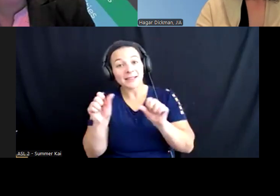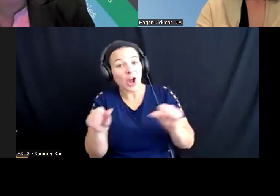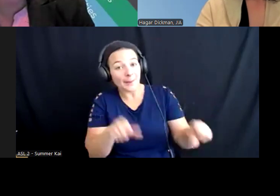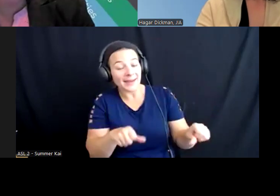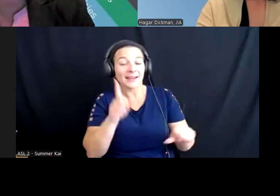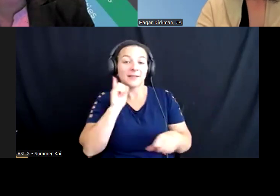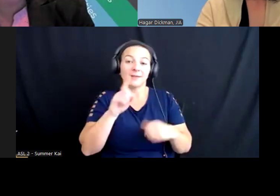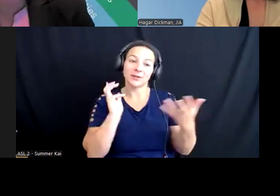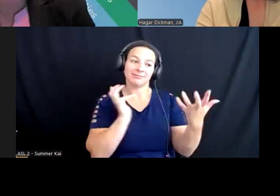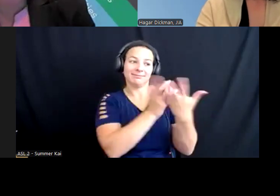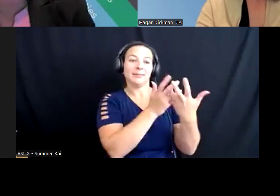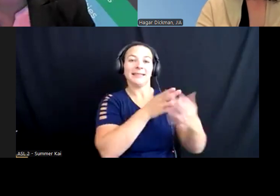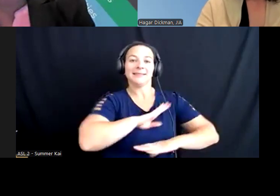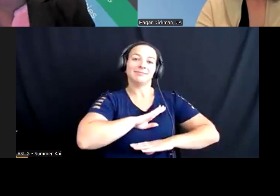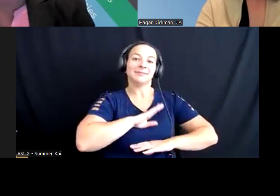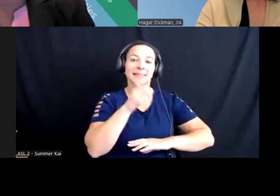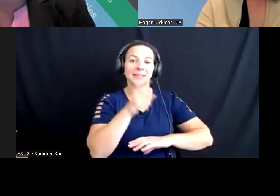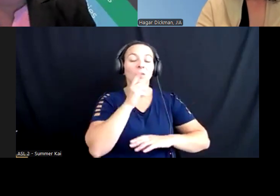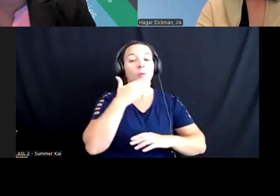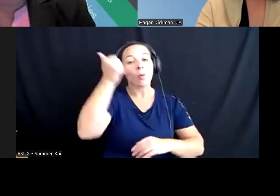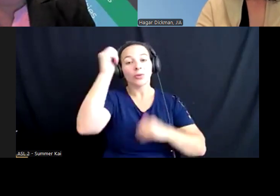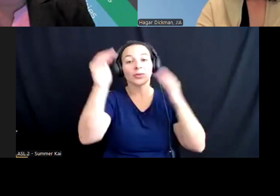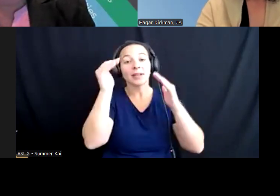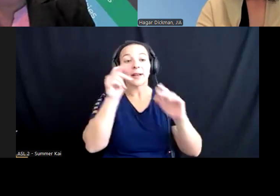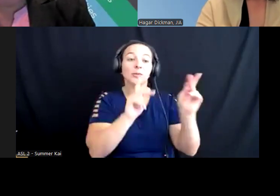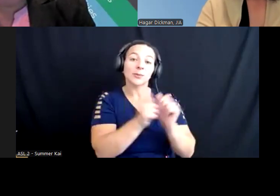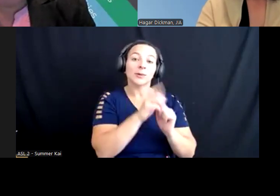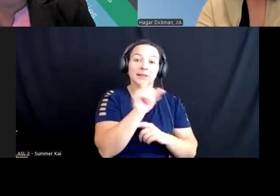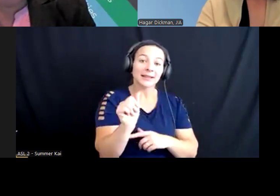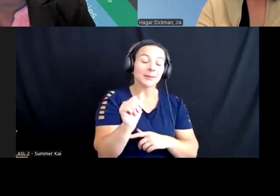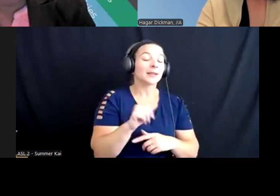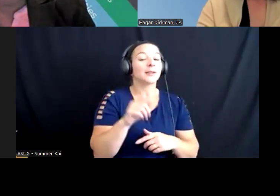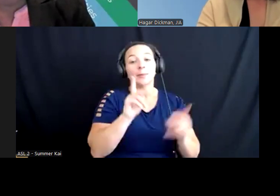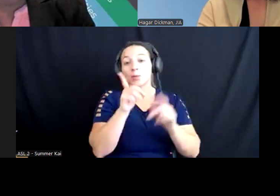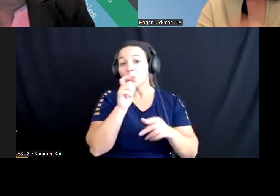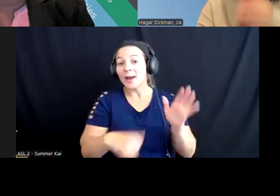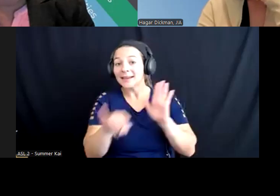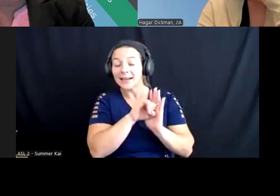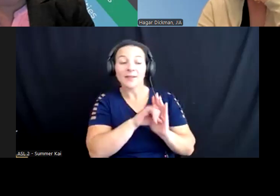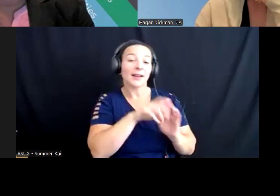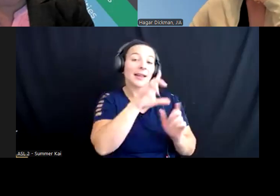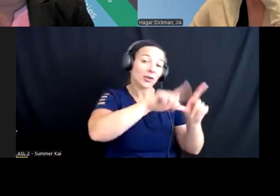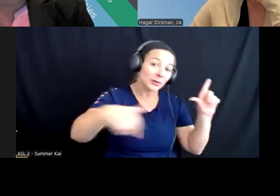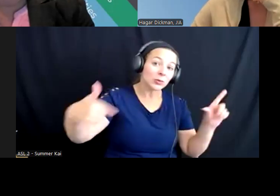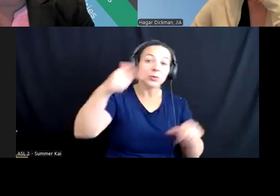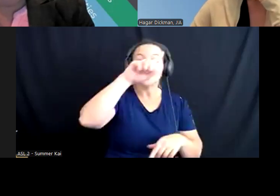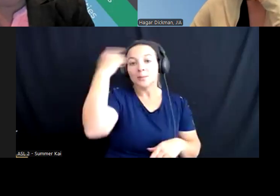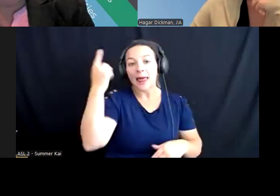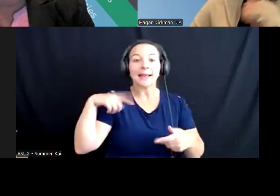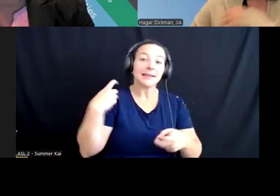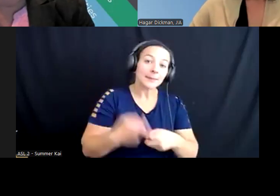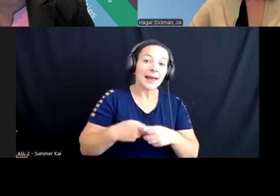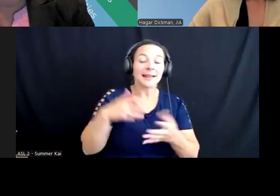of older adults and people with disabilities who identify as LGBTQ, Black, Hispanic, Native American,